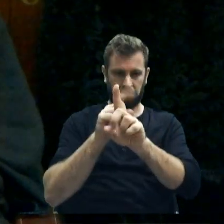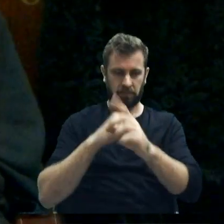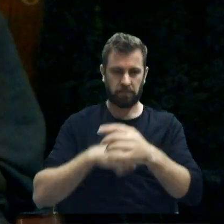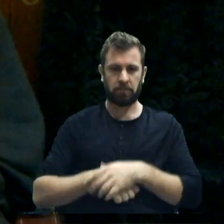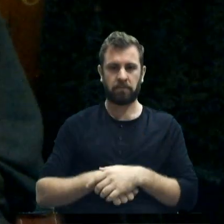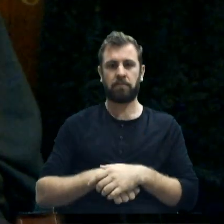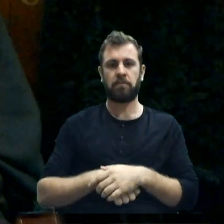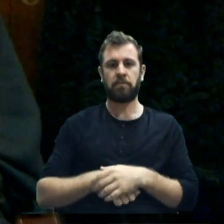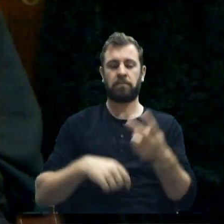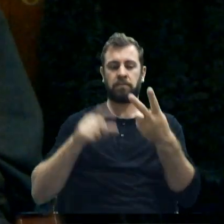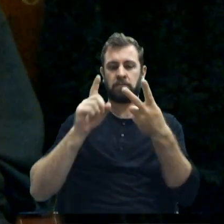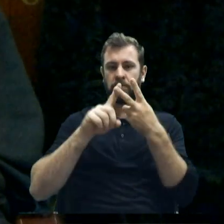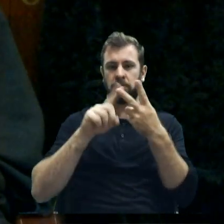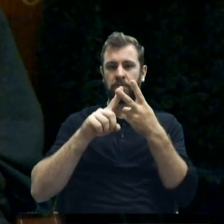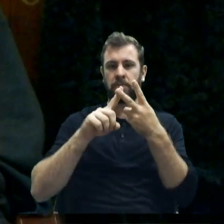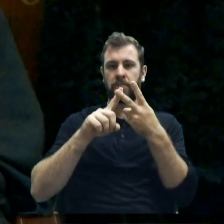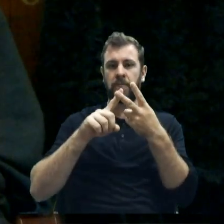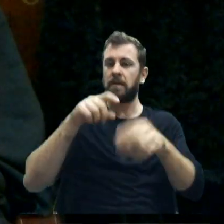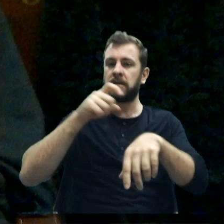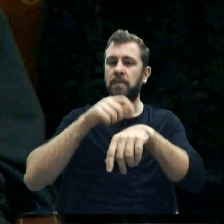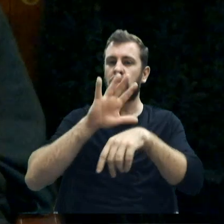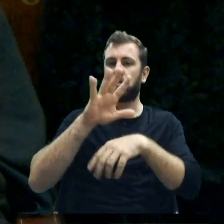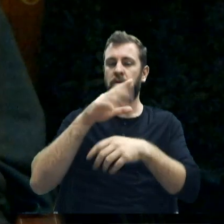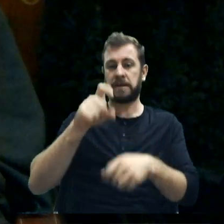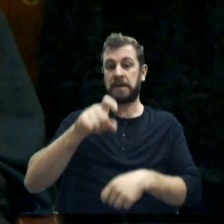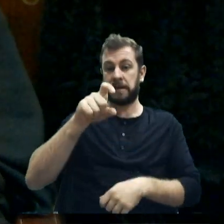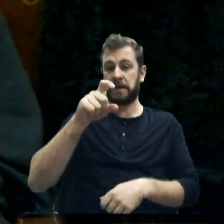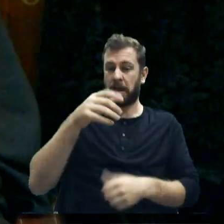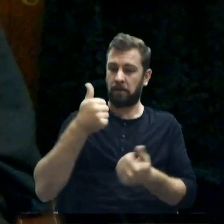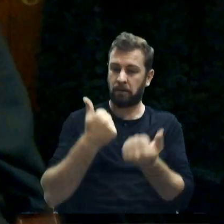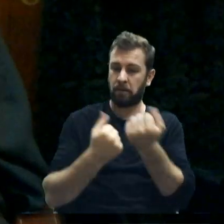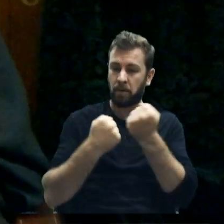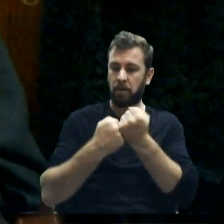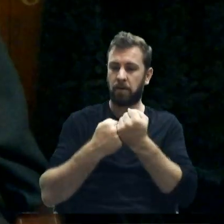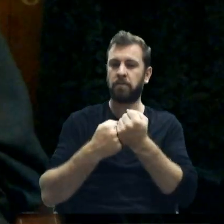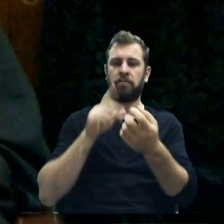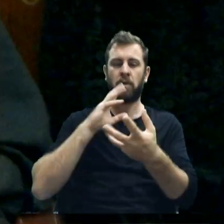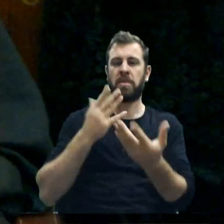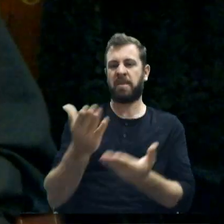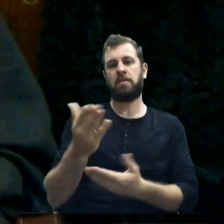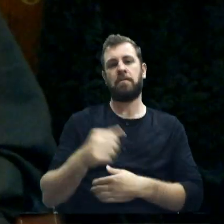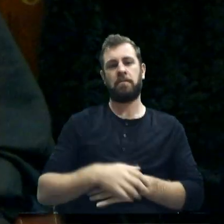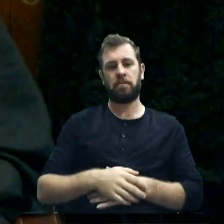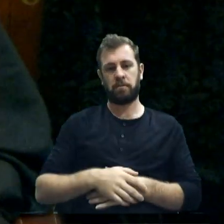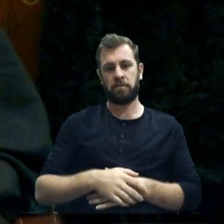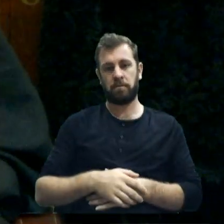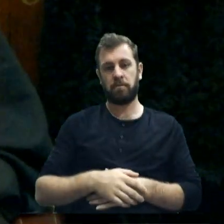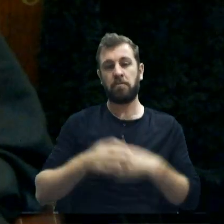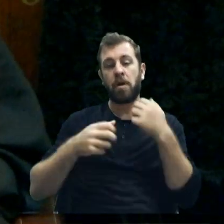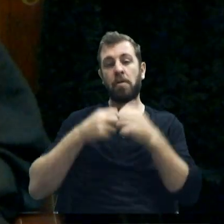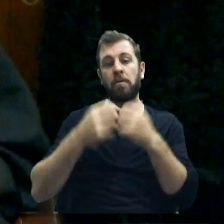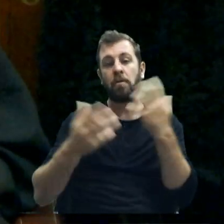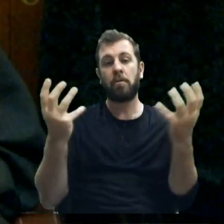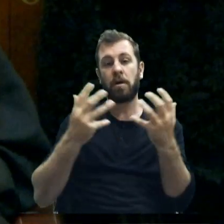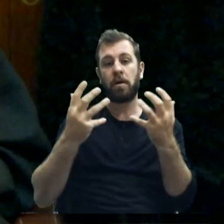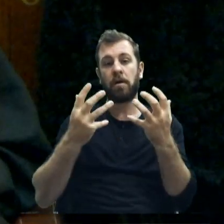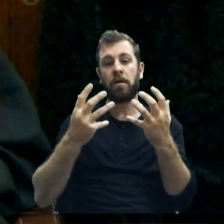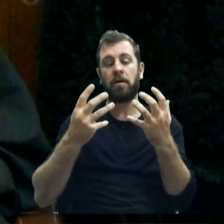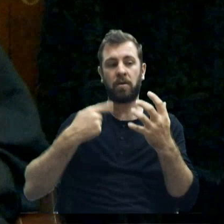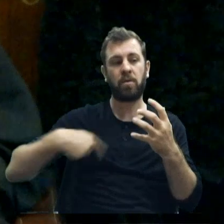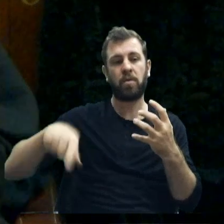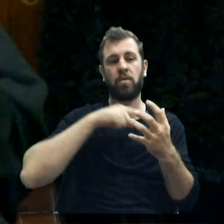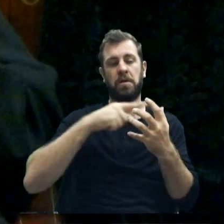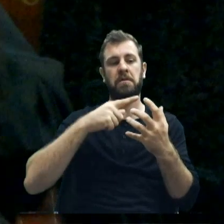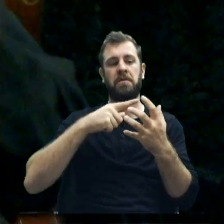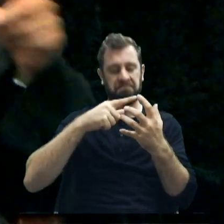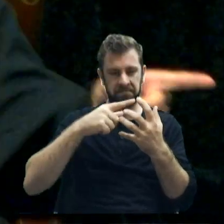Number two is in your time of need. The problem is that we have what? We have quantified our